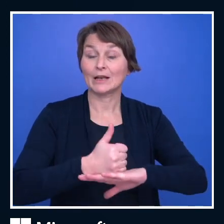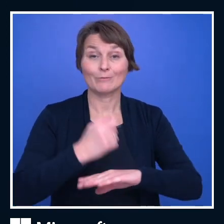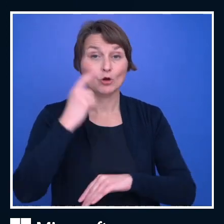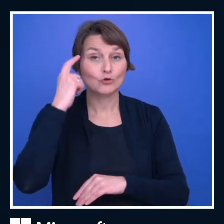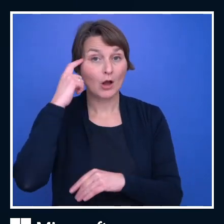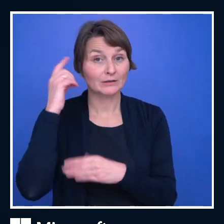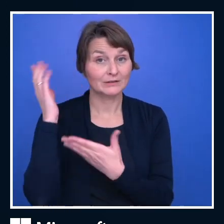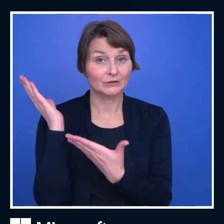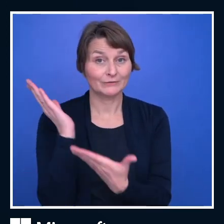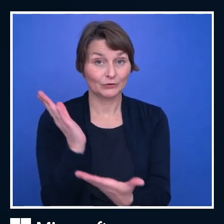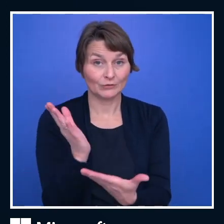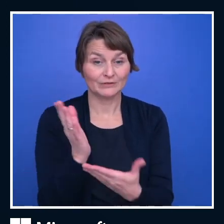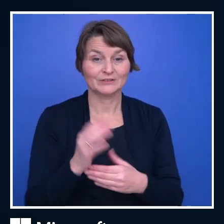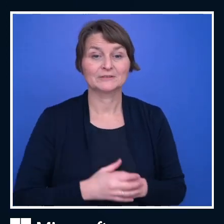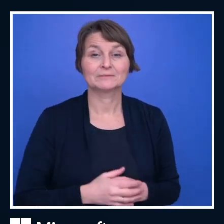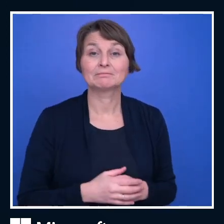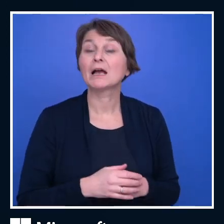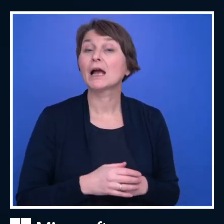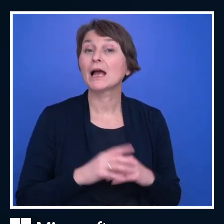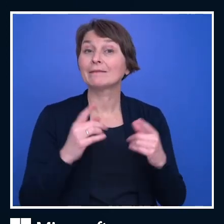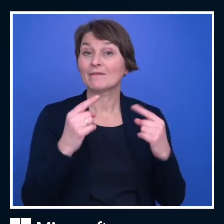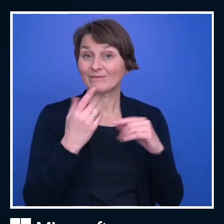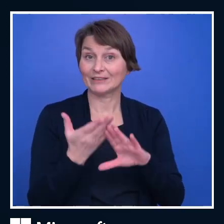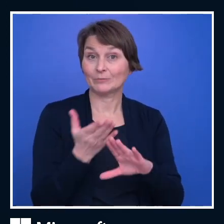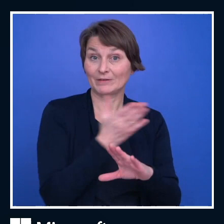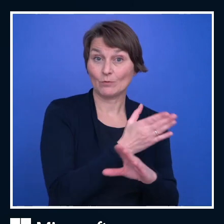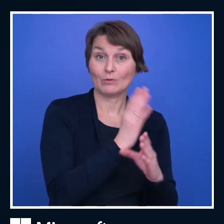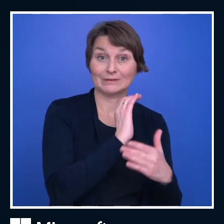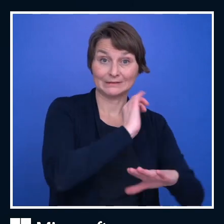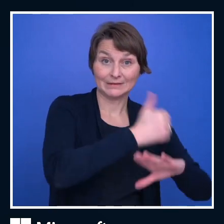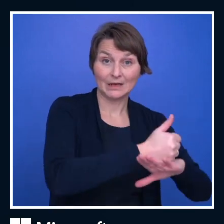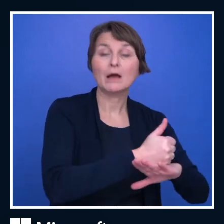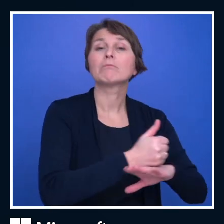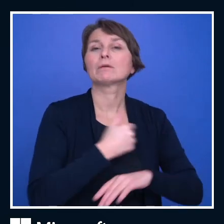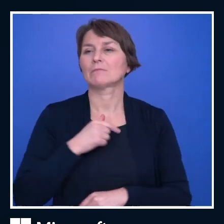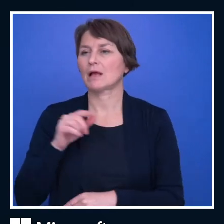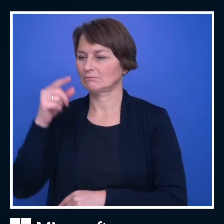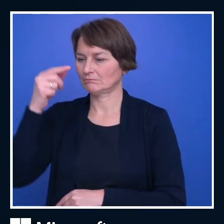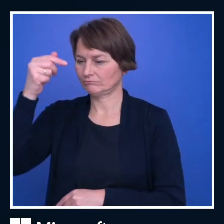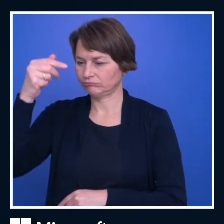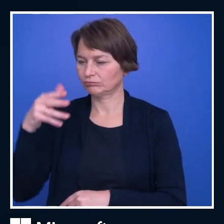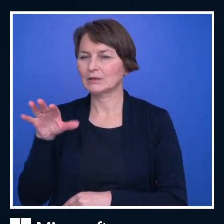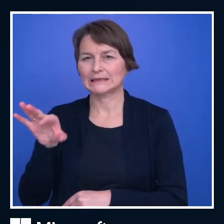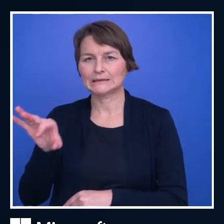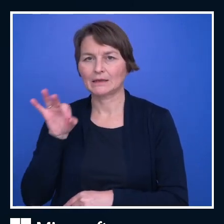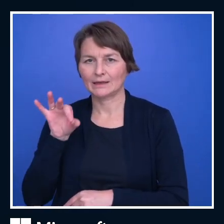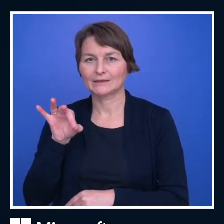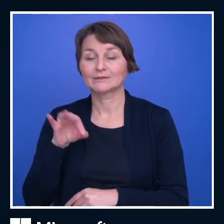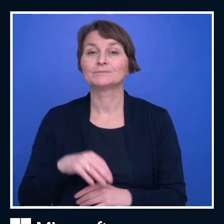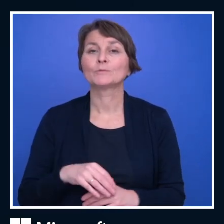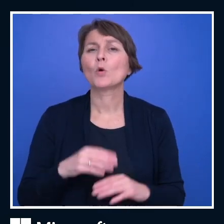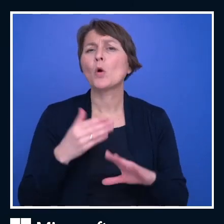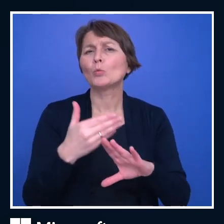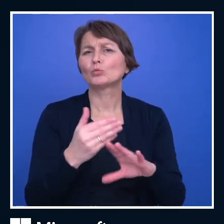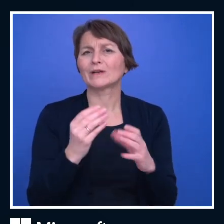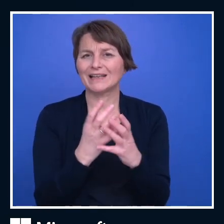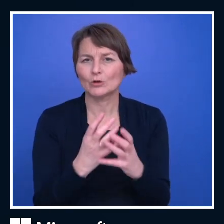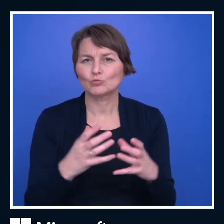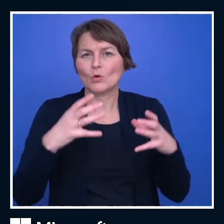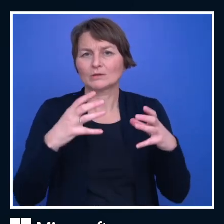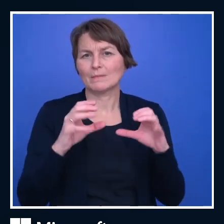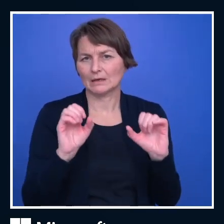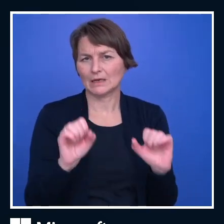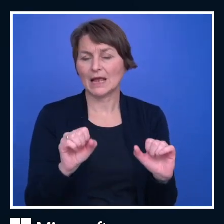select it. You can use for your own purposes also the free limited enrichment, but you're limited to certain